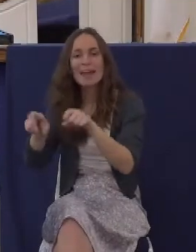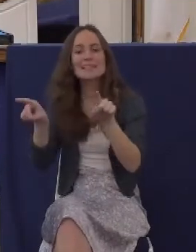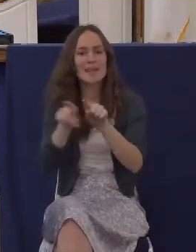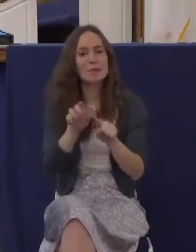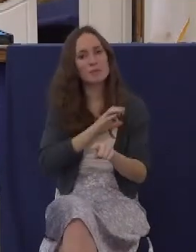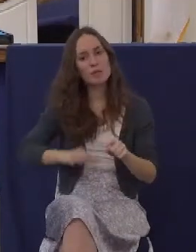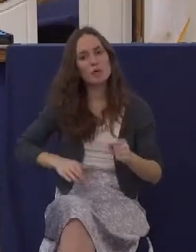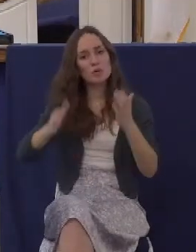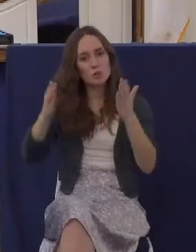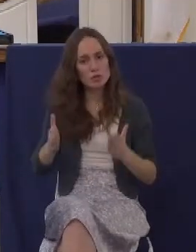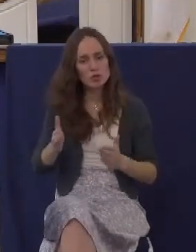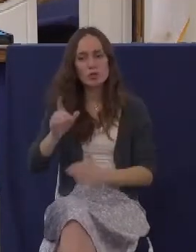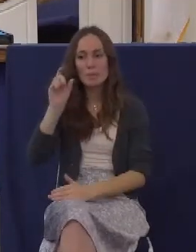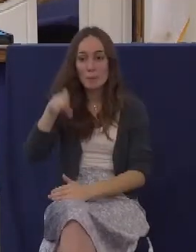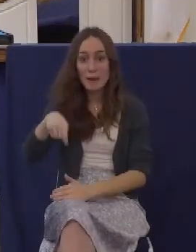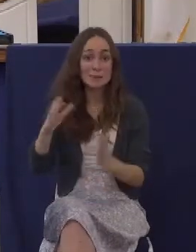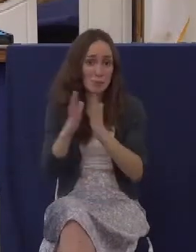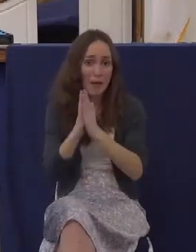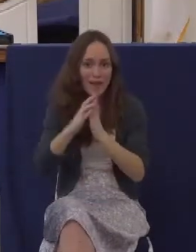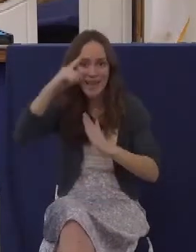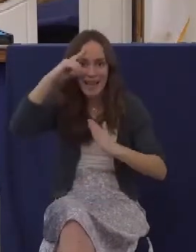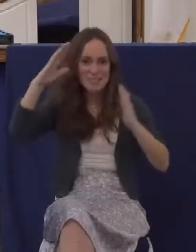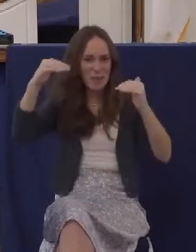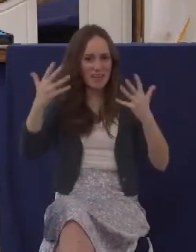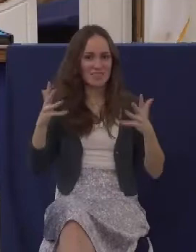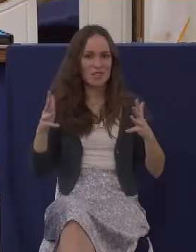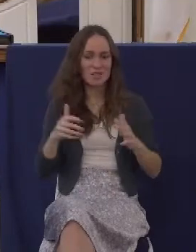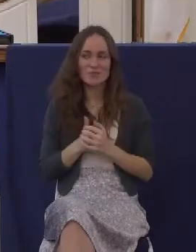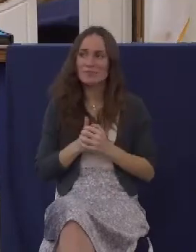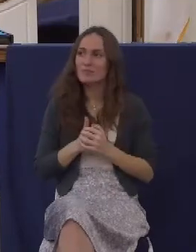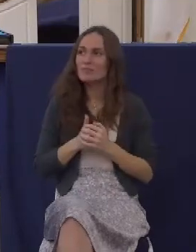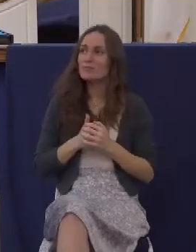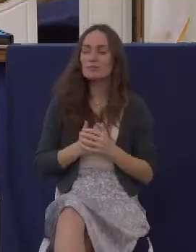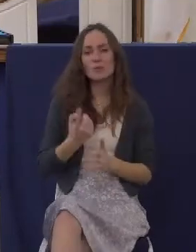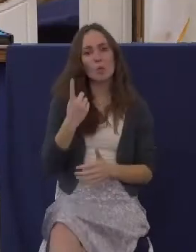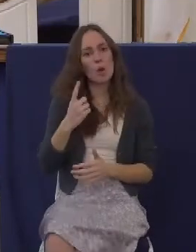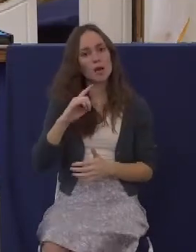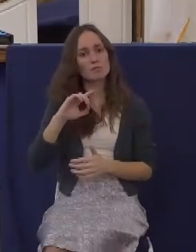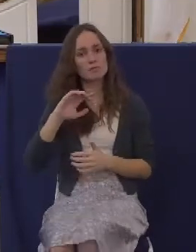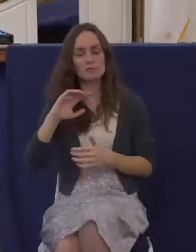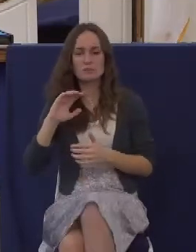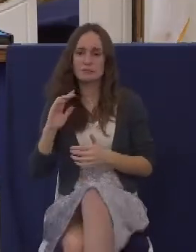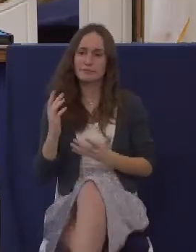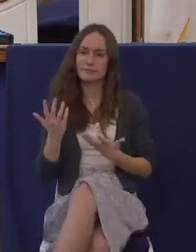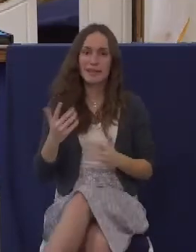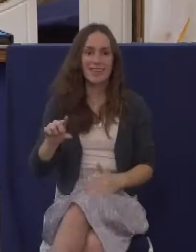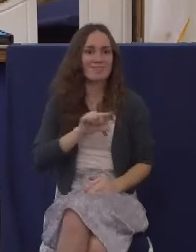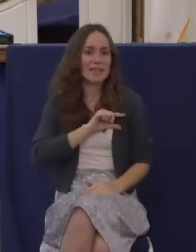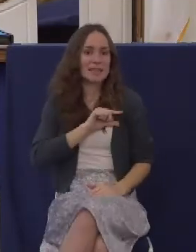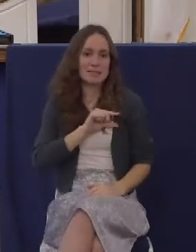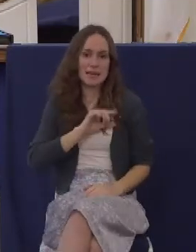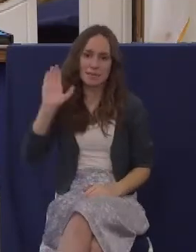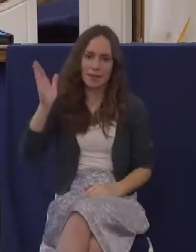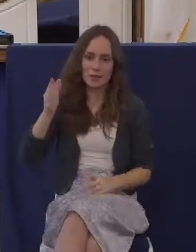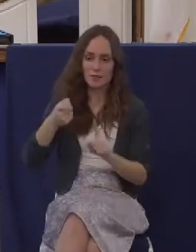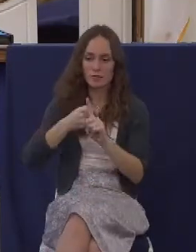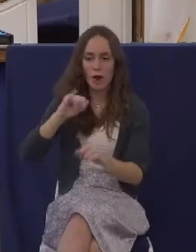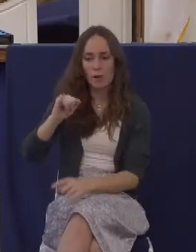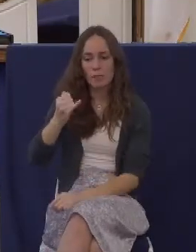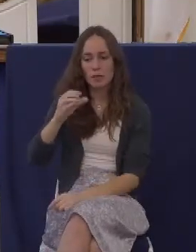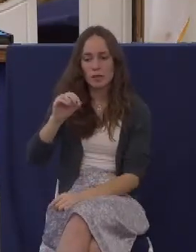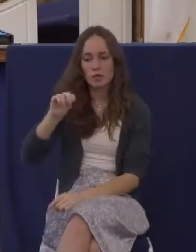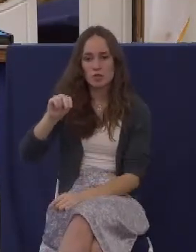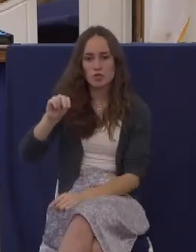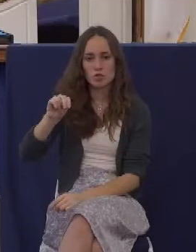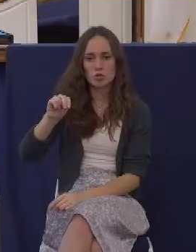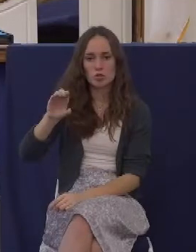true. One of the most convicting sermons I ever read was by Jonathan Edwards. He's the one who wrote the sermon, preached the sermon, Sinners in